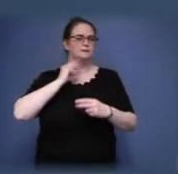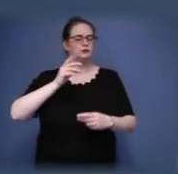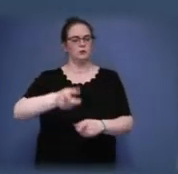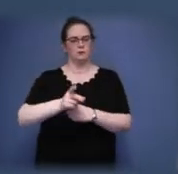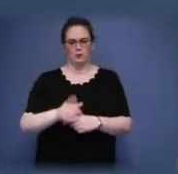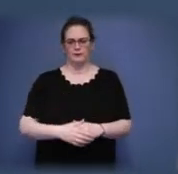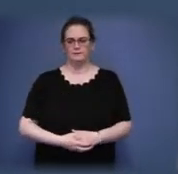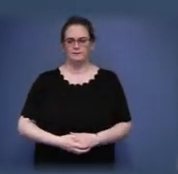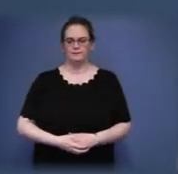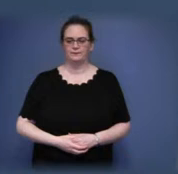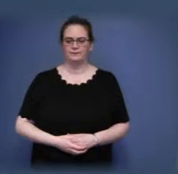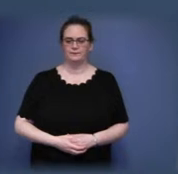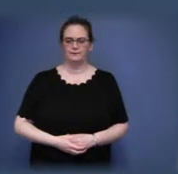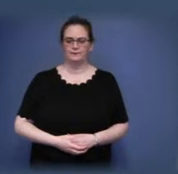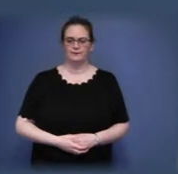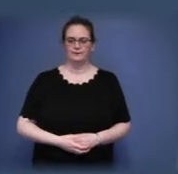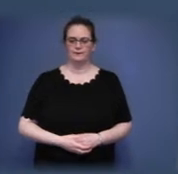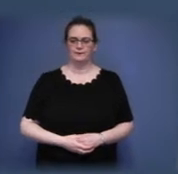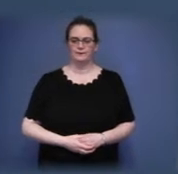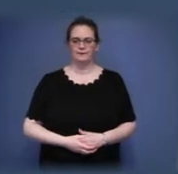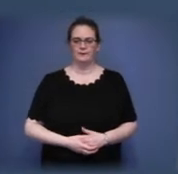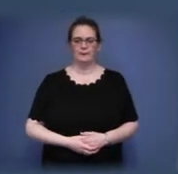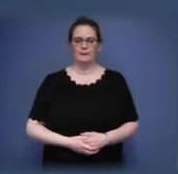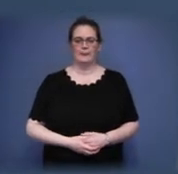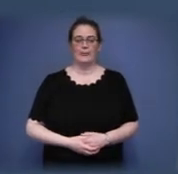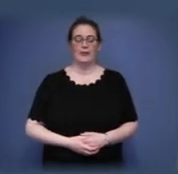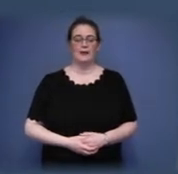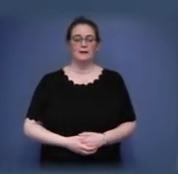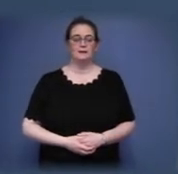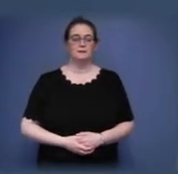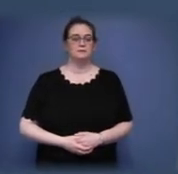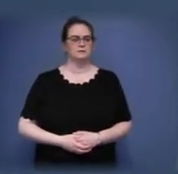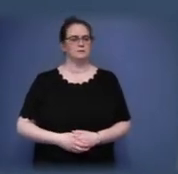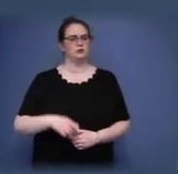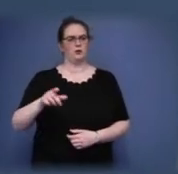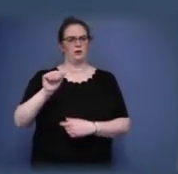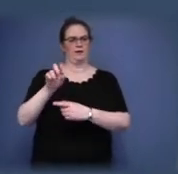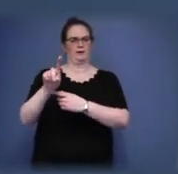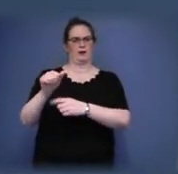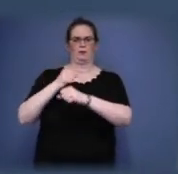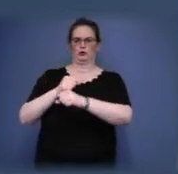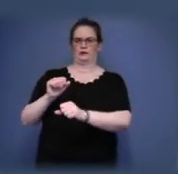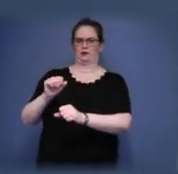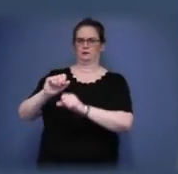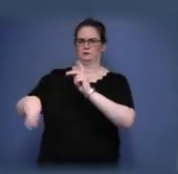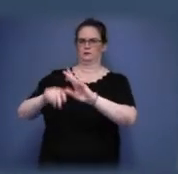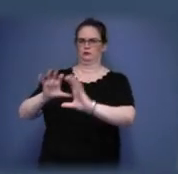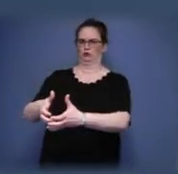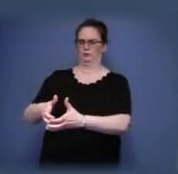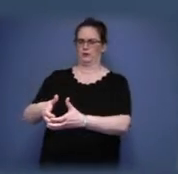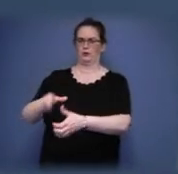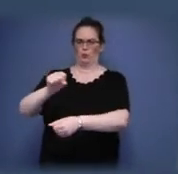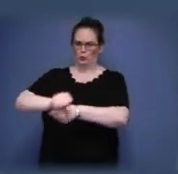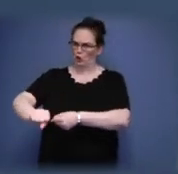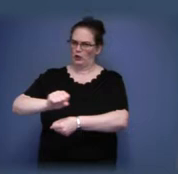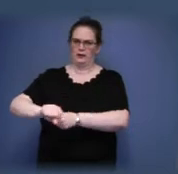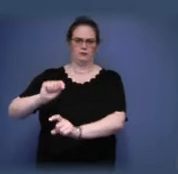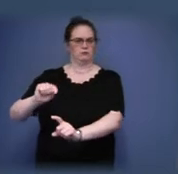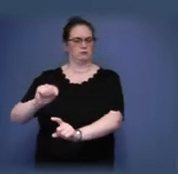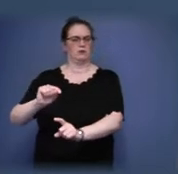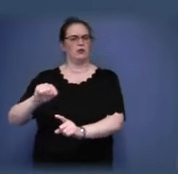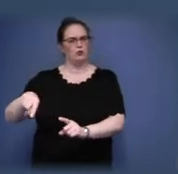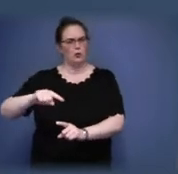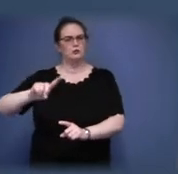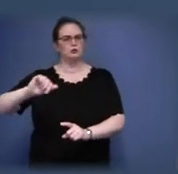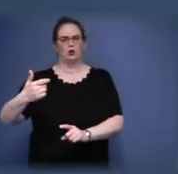moment. There we go. So they are ADA protected. They are working dogs. Those are the dogs that